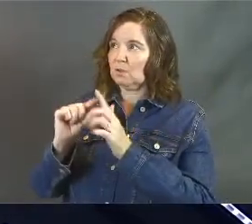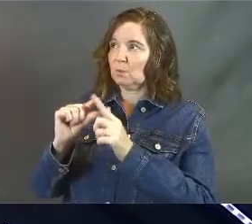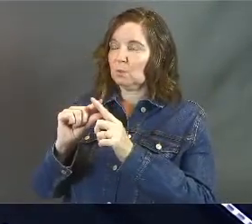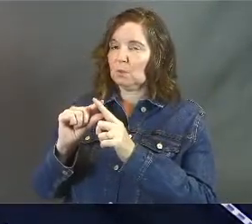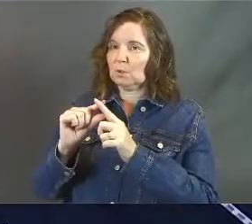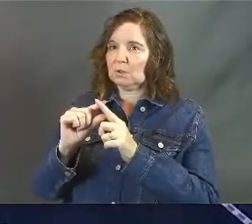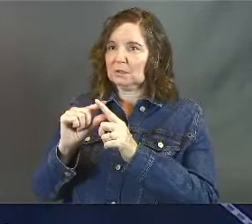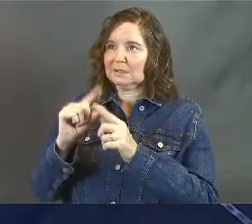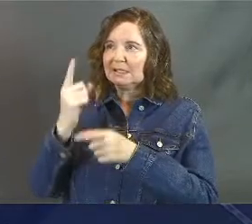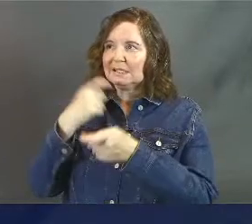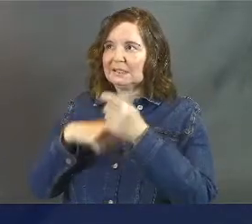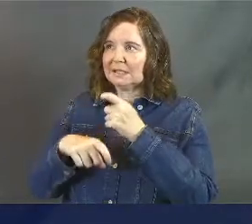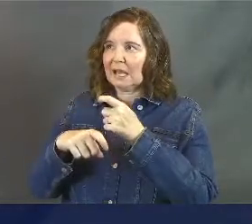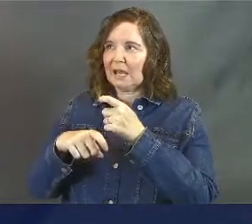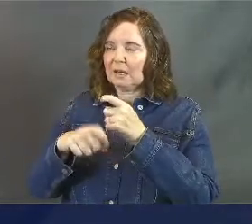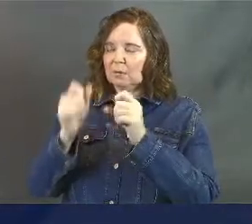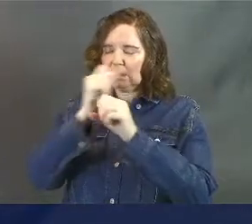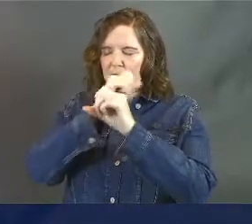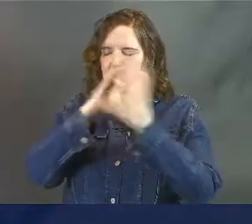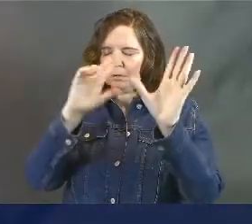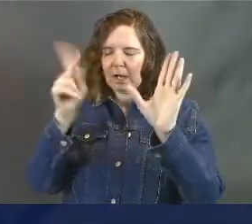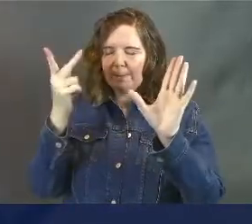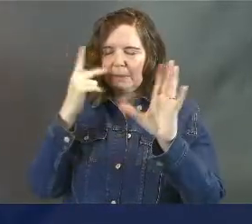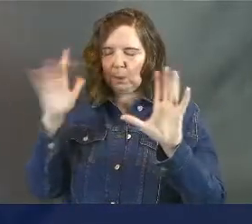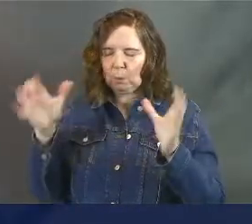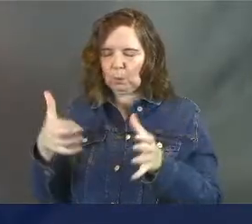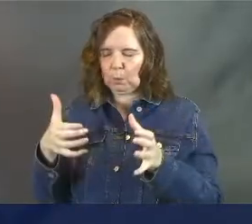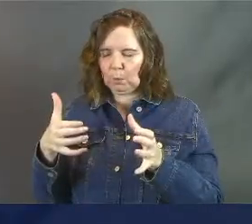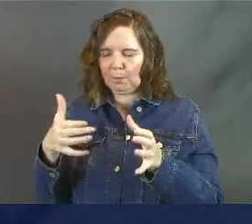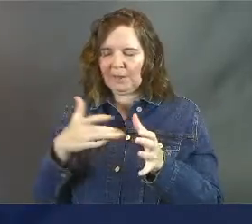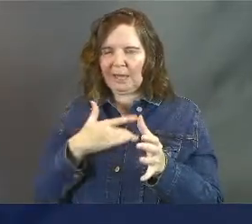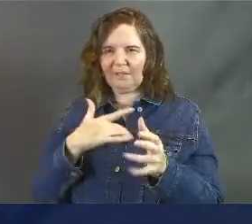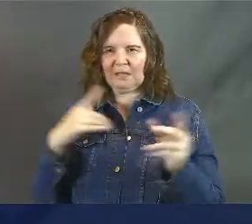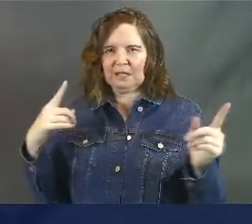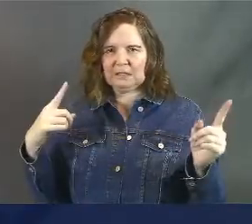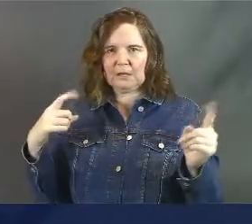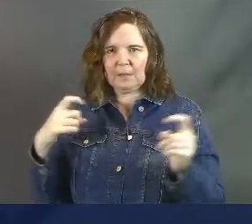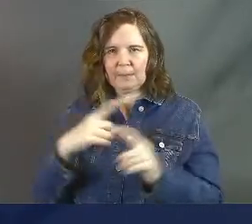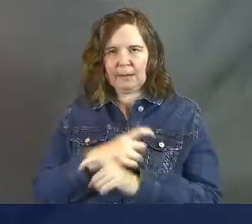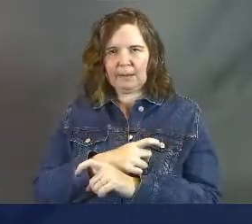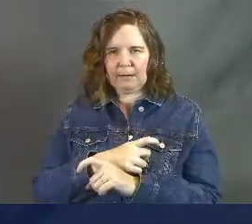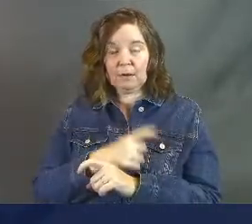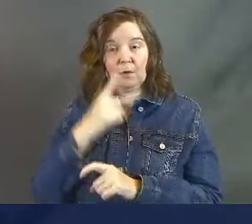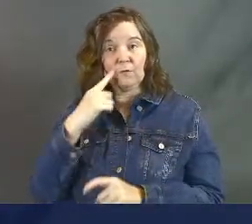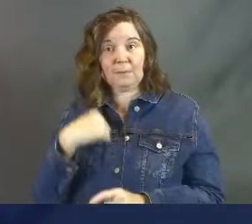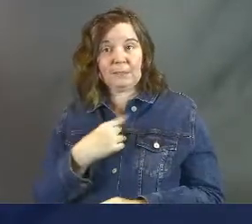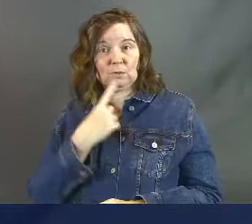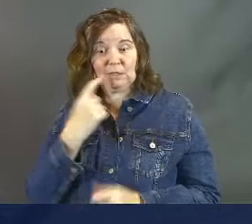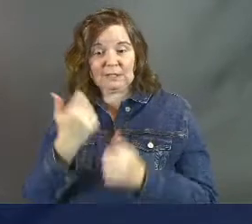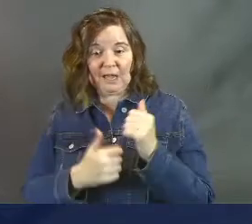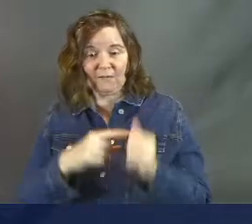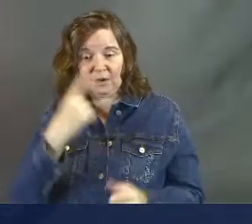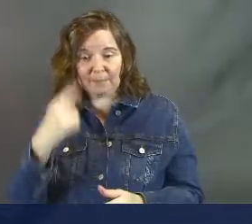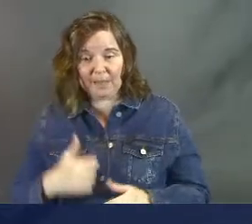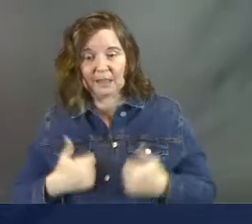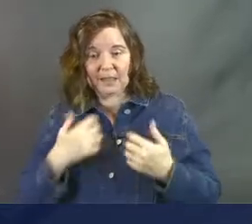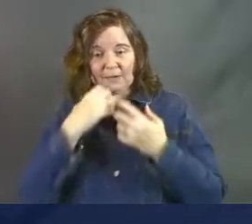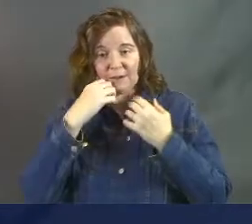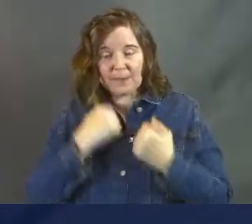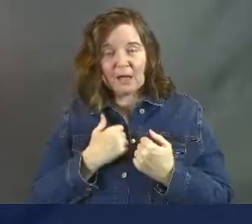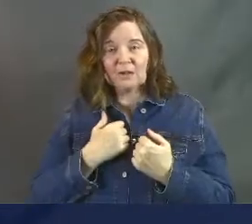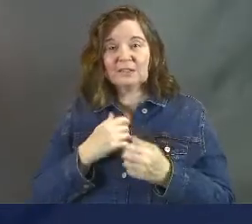to a political group. And it starts to feel complicated. So for me to say that every black life